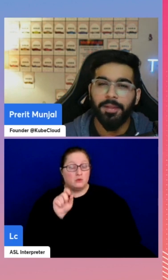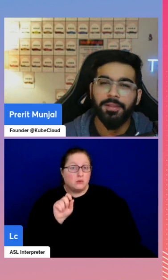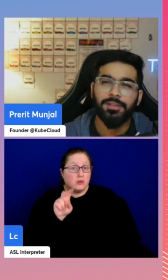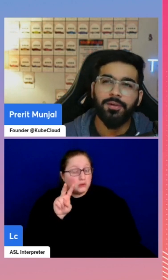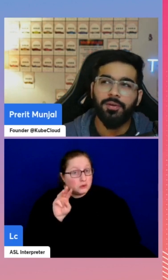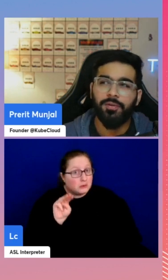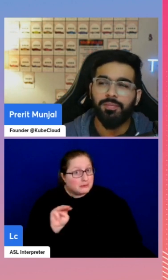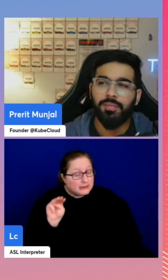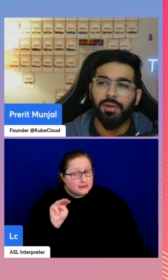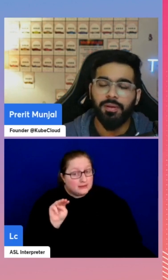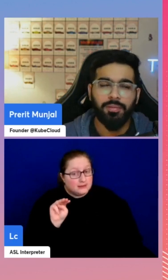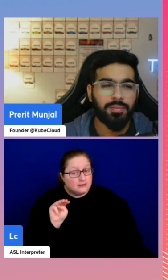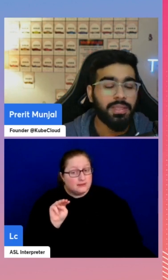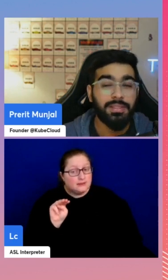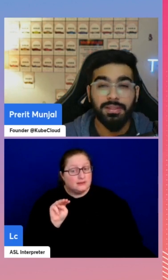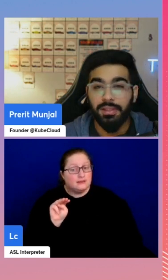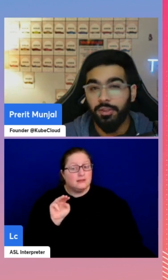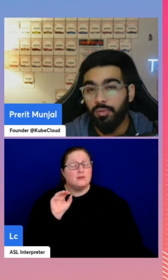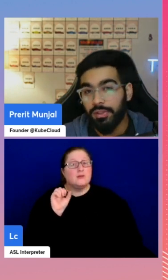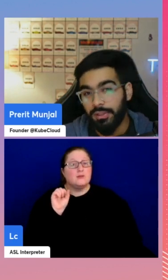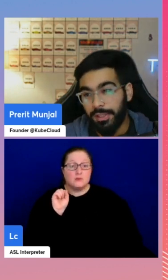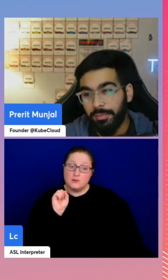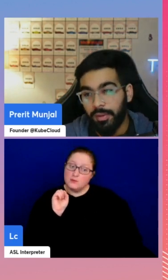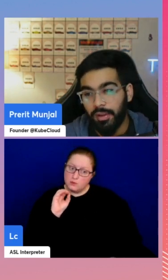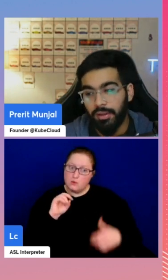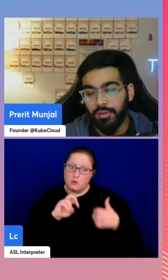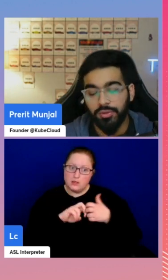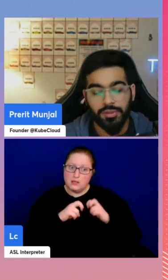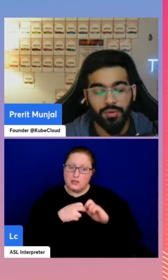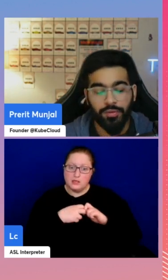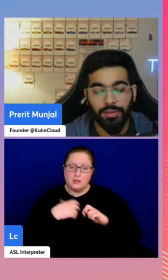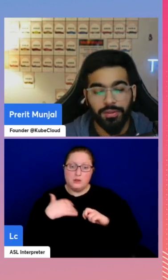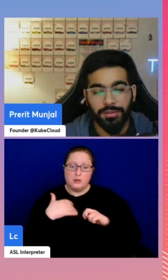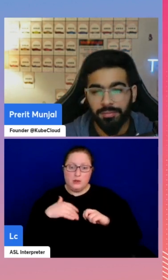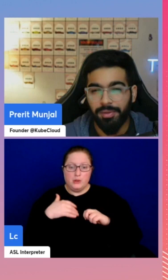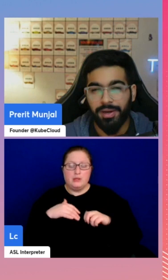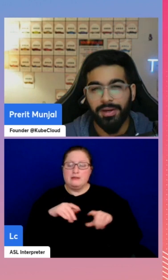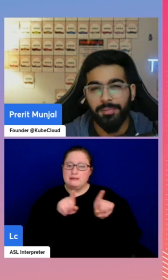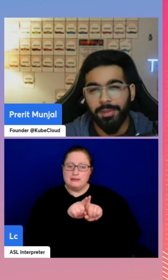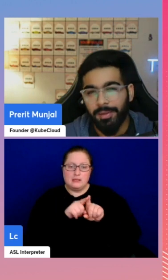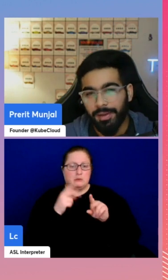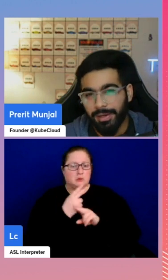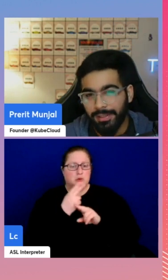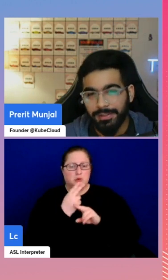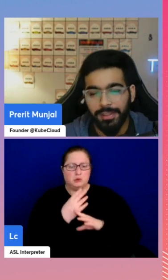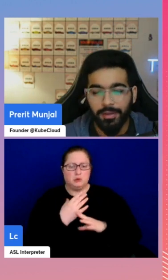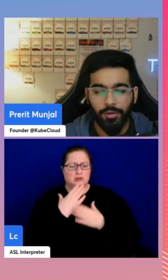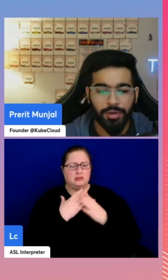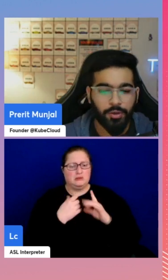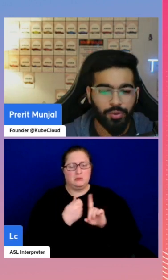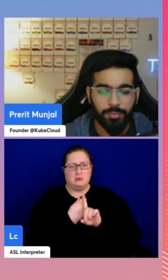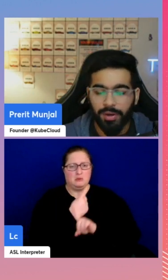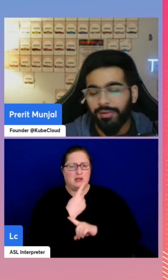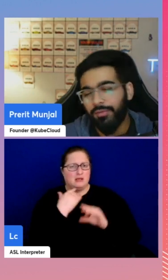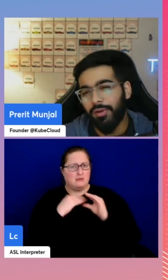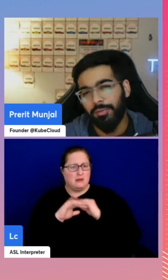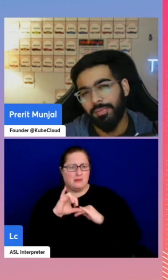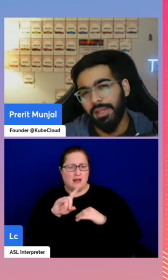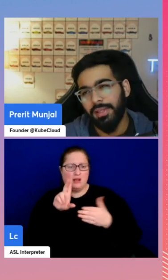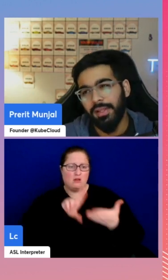Okay, so this issue was same. Users were with some random email IDs. They logged into